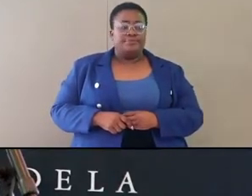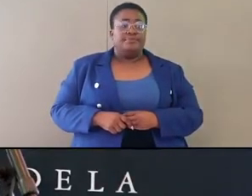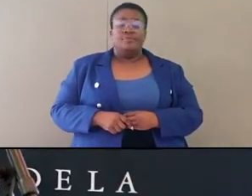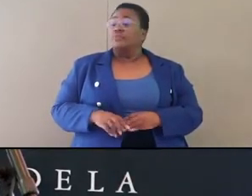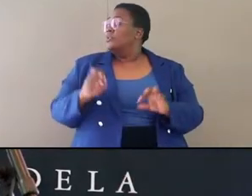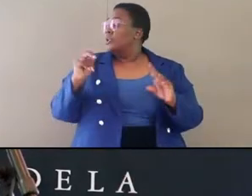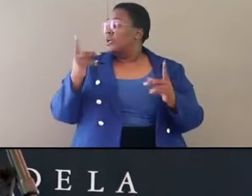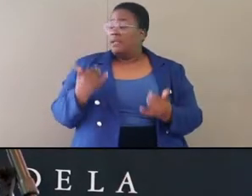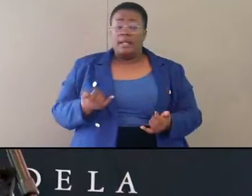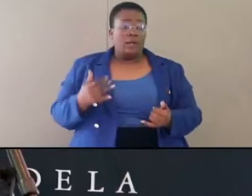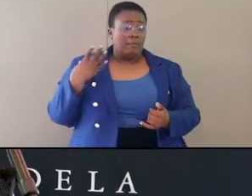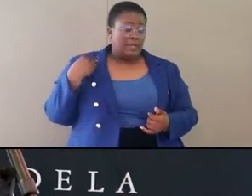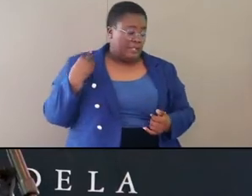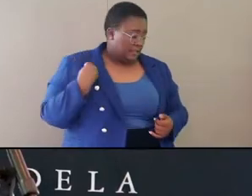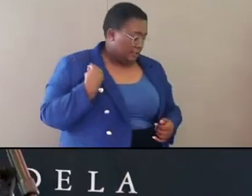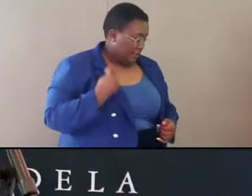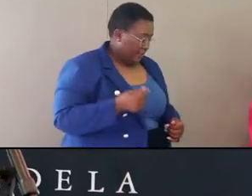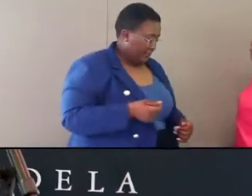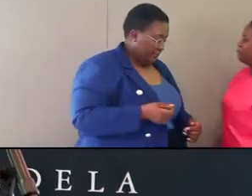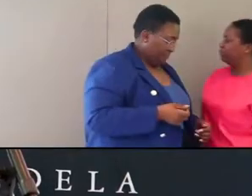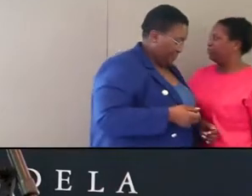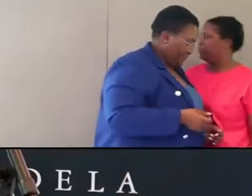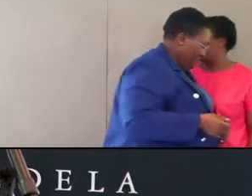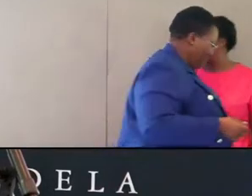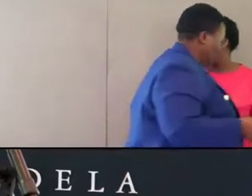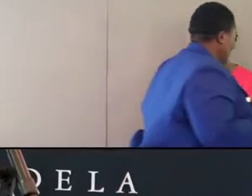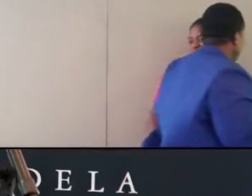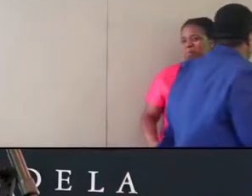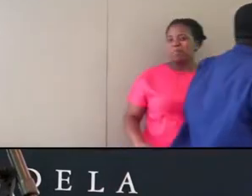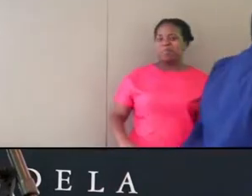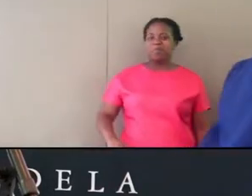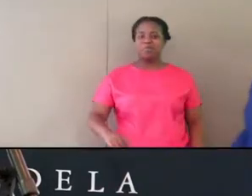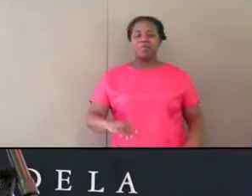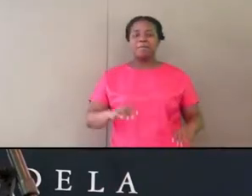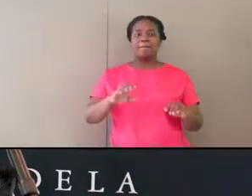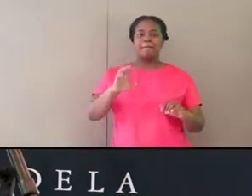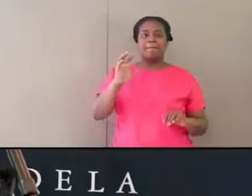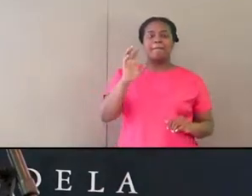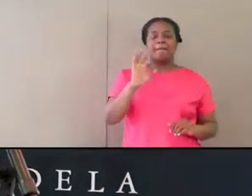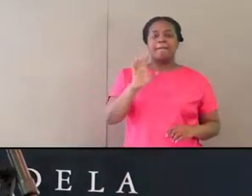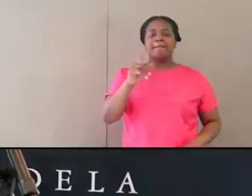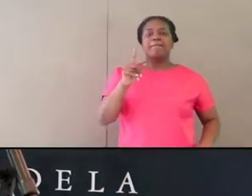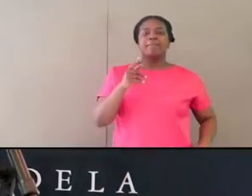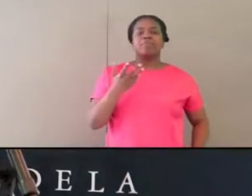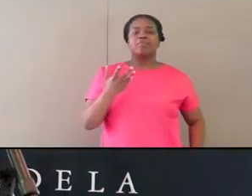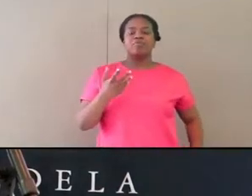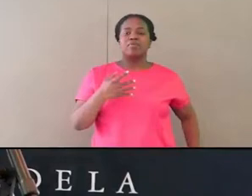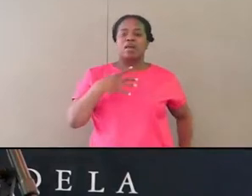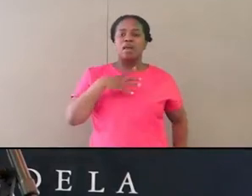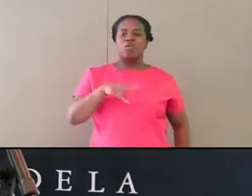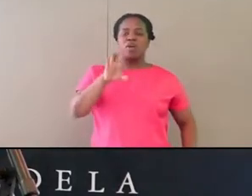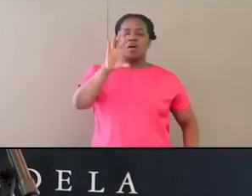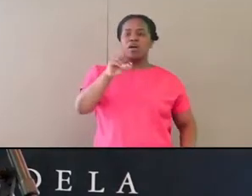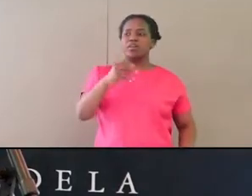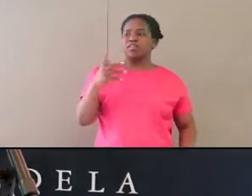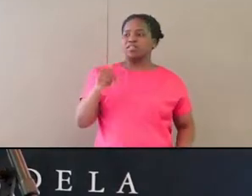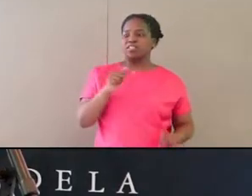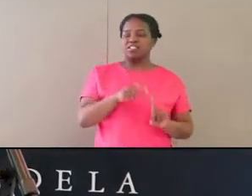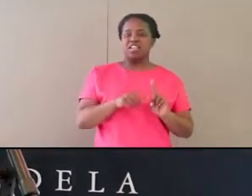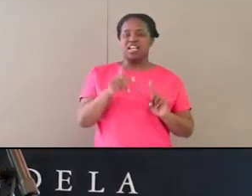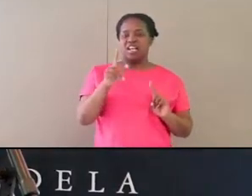minister let me let me do this let me indicate two things one I'm going to ask Mr. Micah